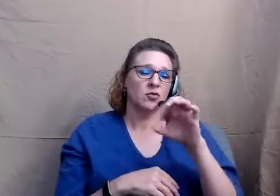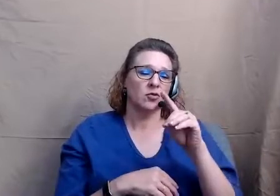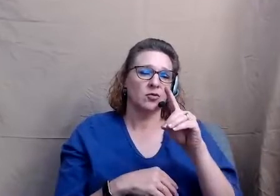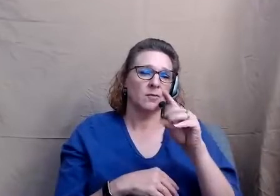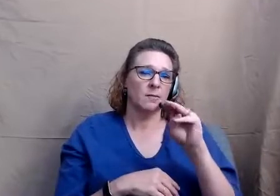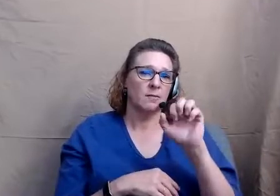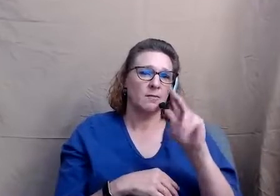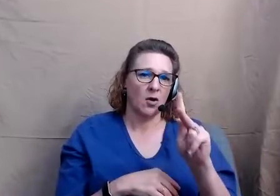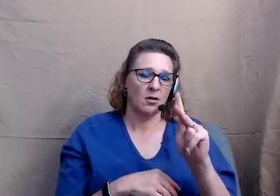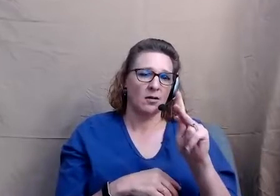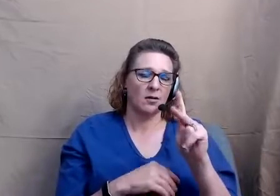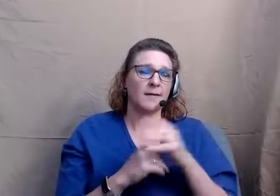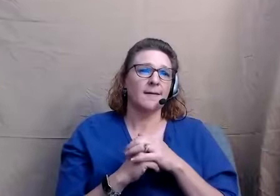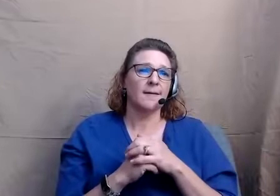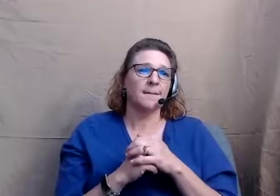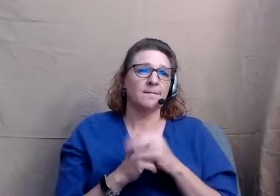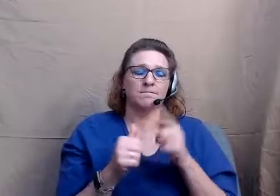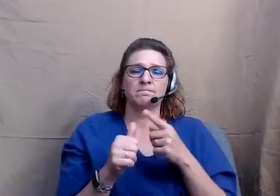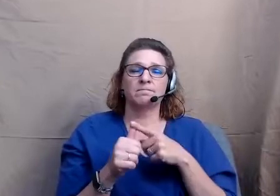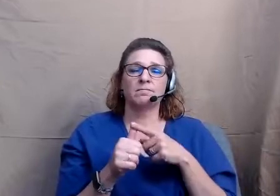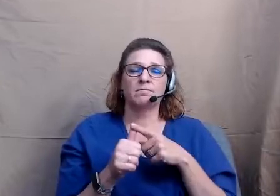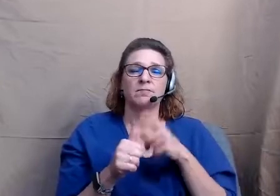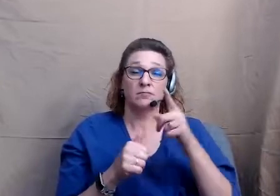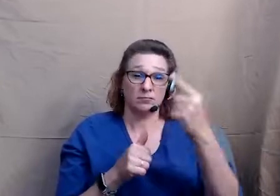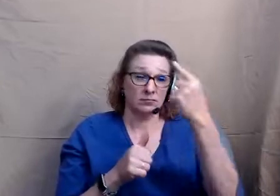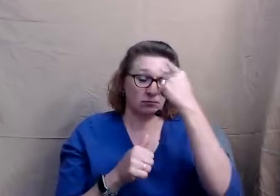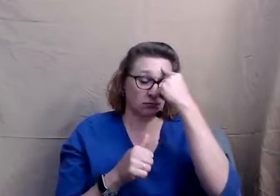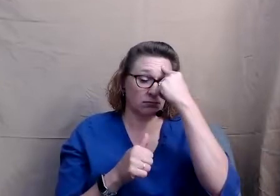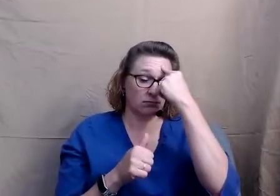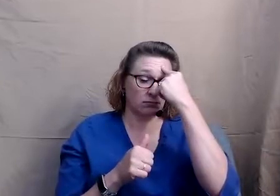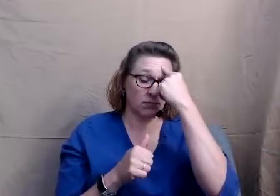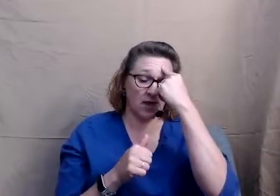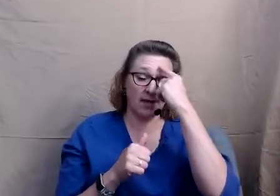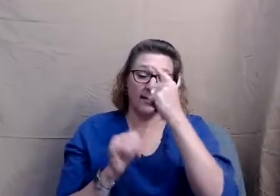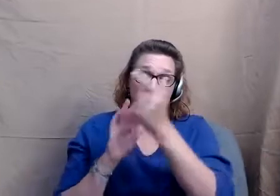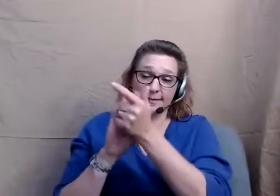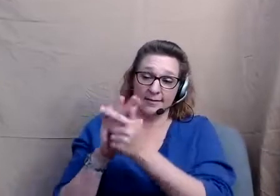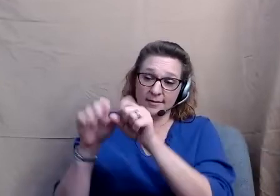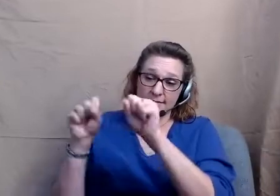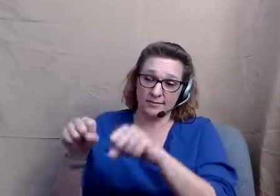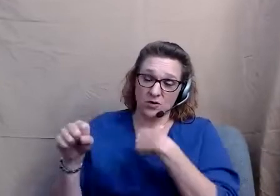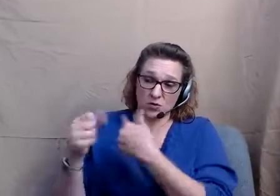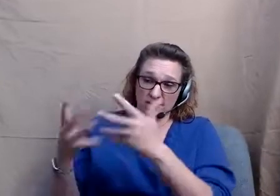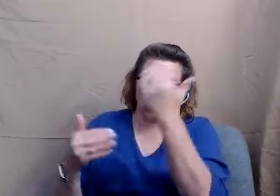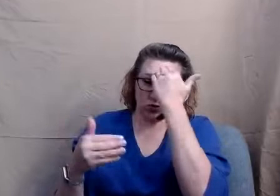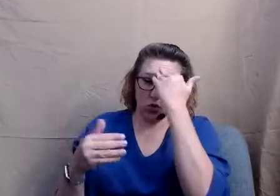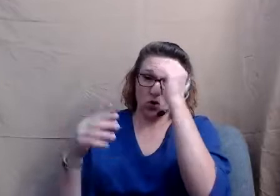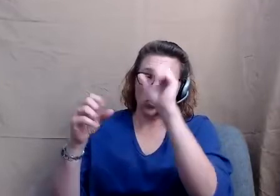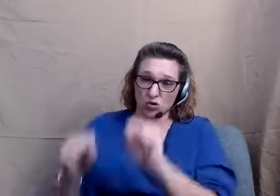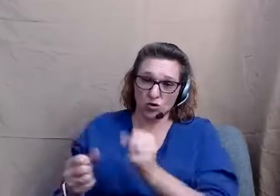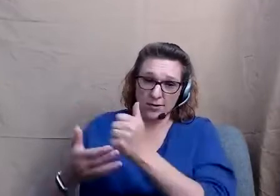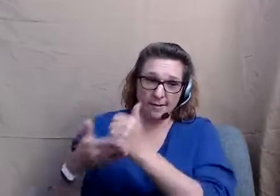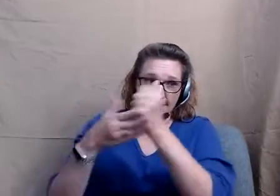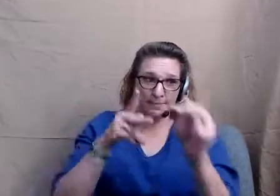today. So the first one is, do you think that the carceral system as we know it can ever possibly rehabilitate people